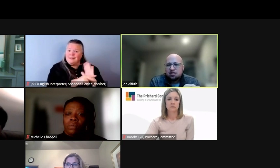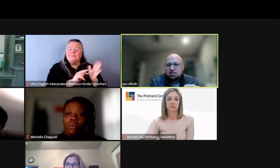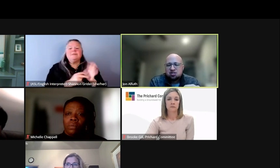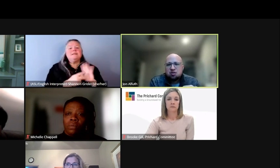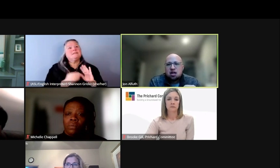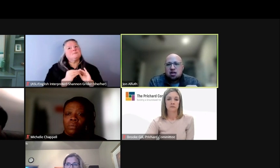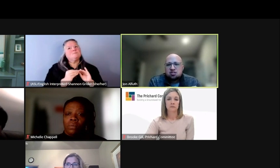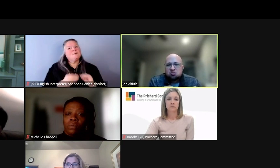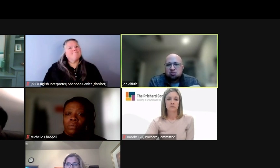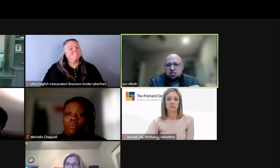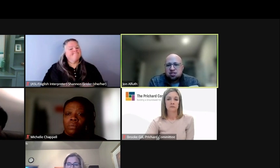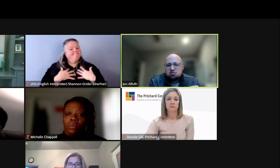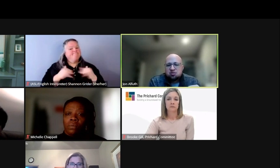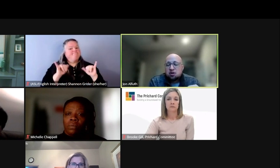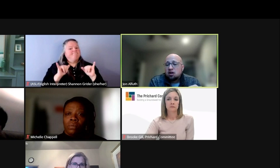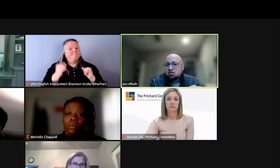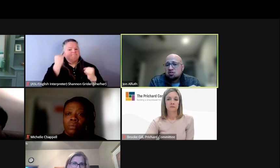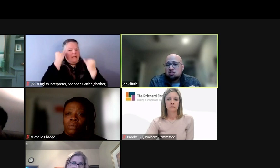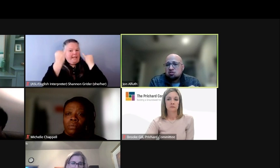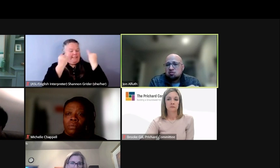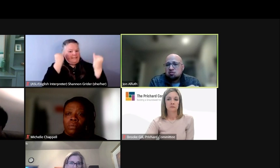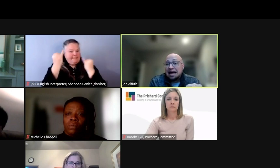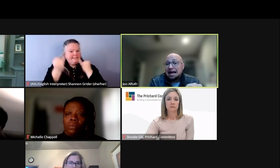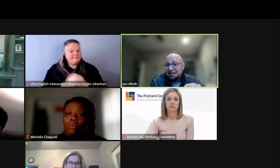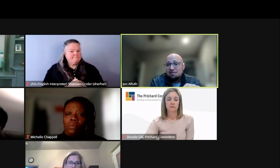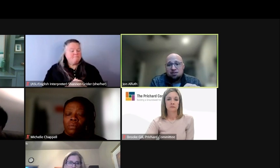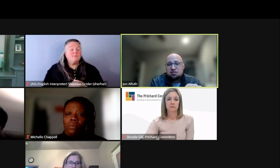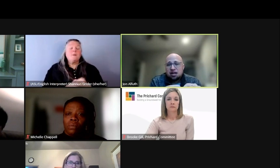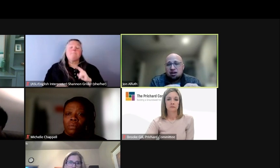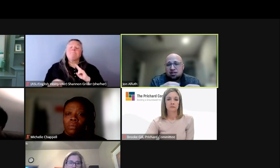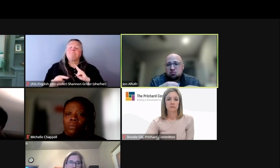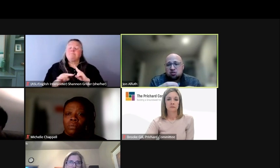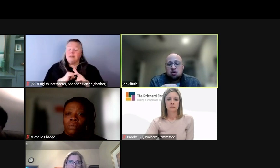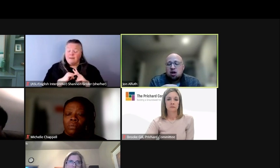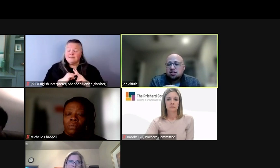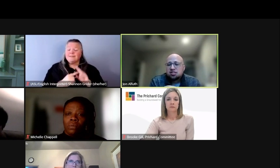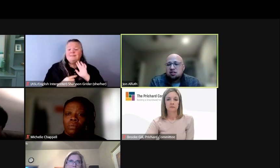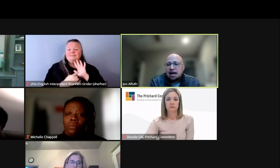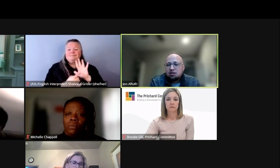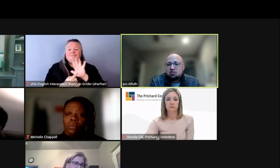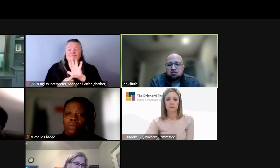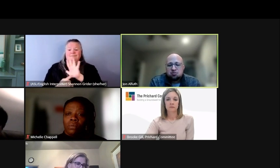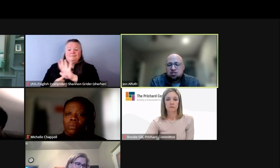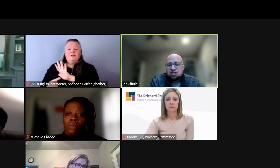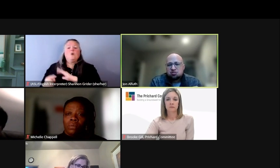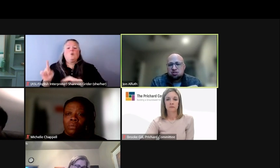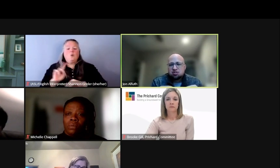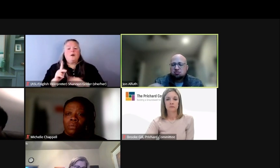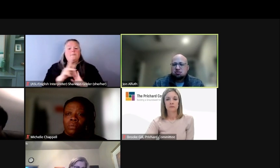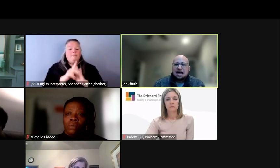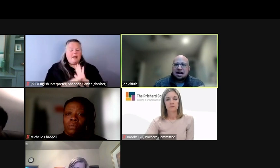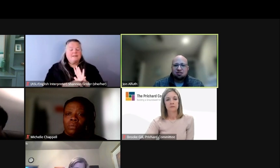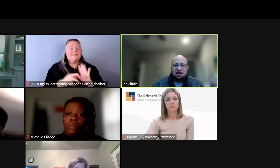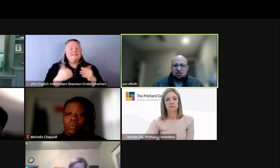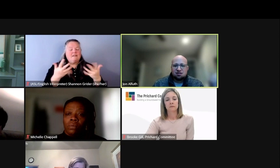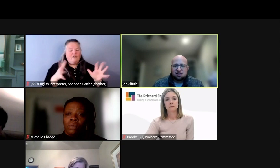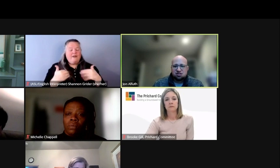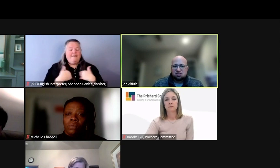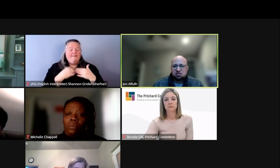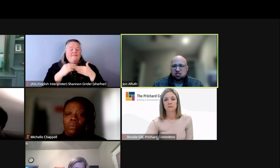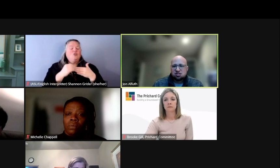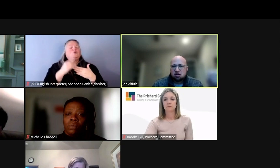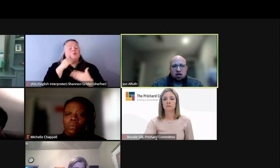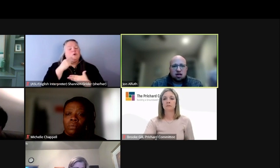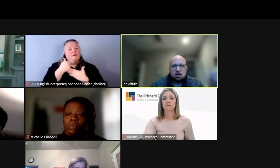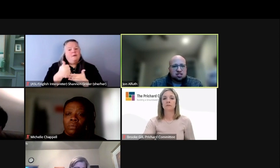lot of ways to schools and districts, but also to highlight those areas in which policy allows schools and districts to tackle that